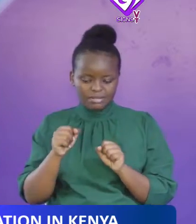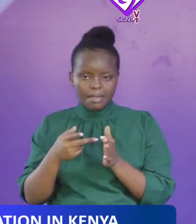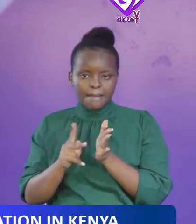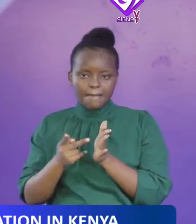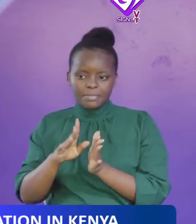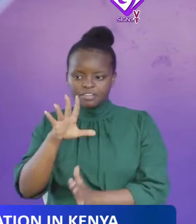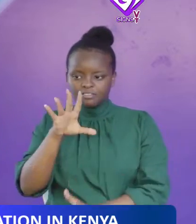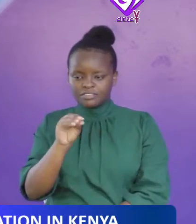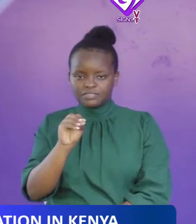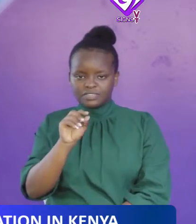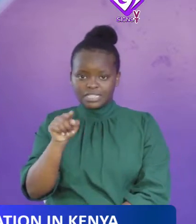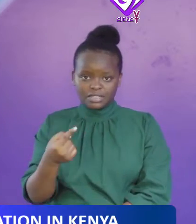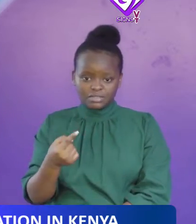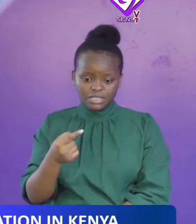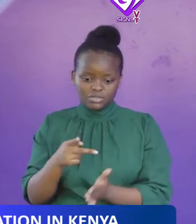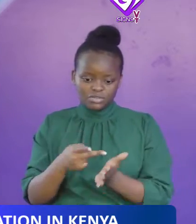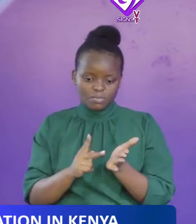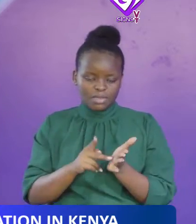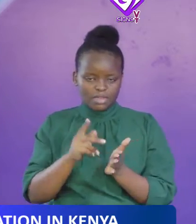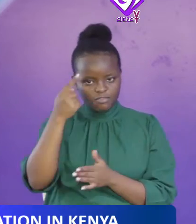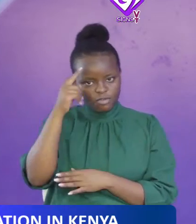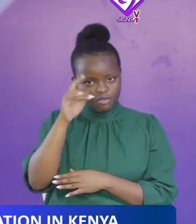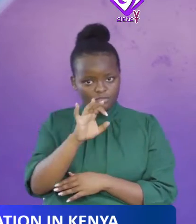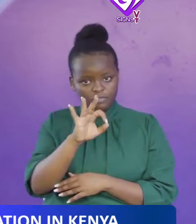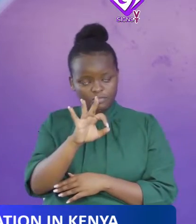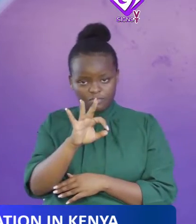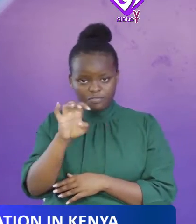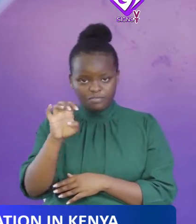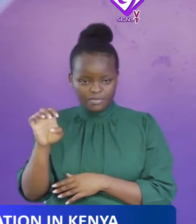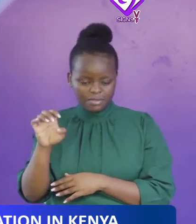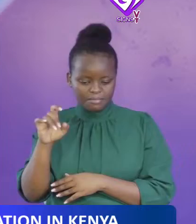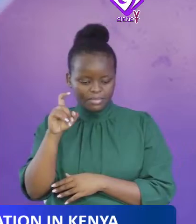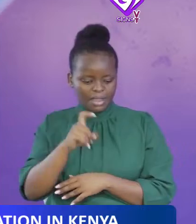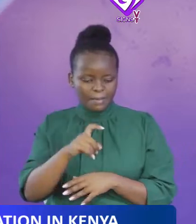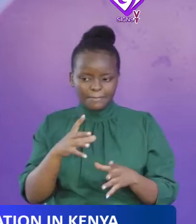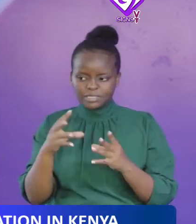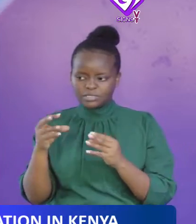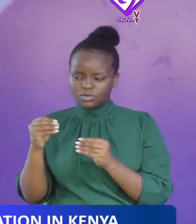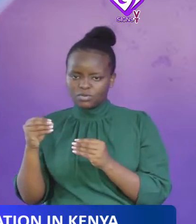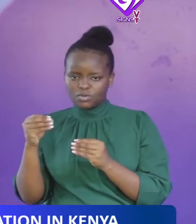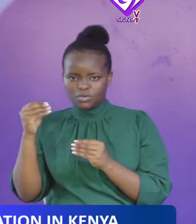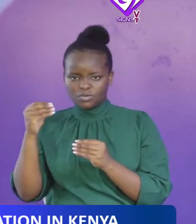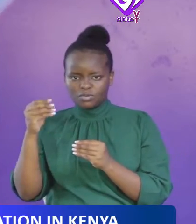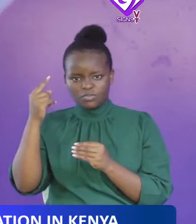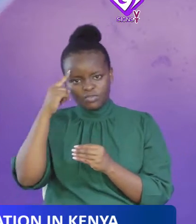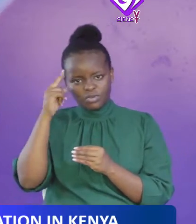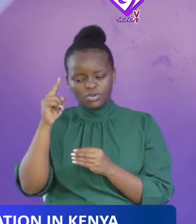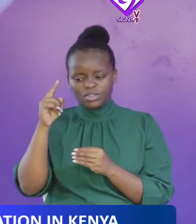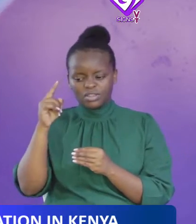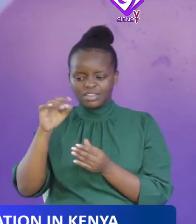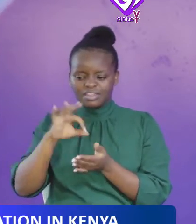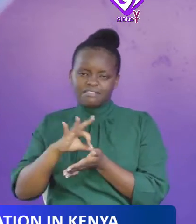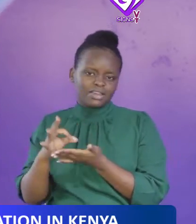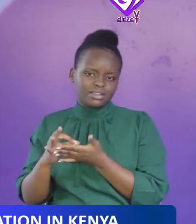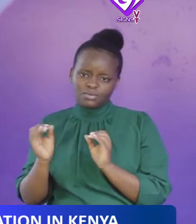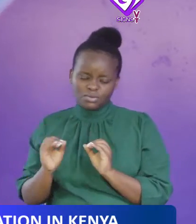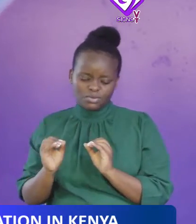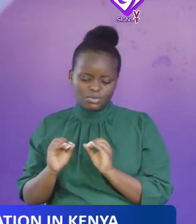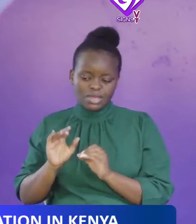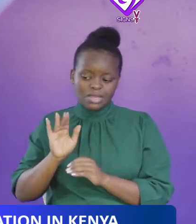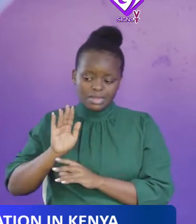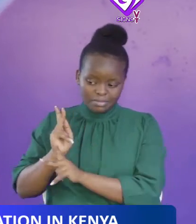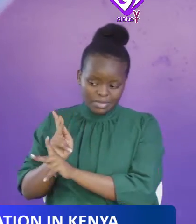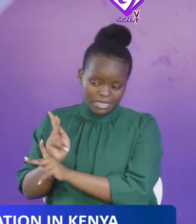my semester fees, I don't have to go for the Cardinal Otunga Fund. Let me spare that